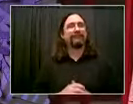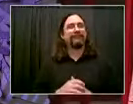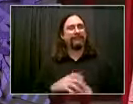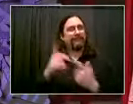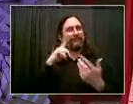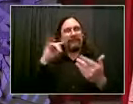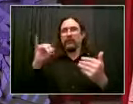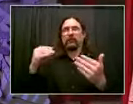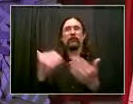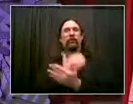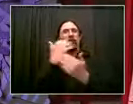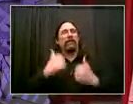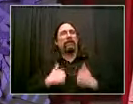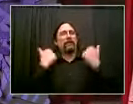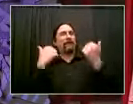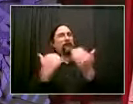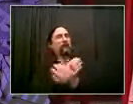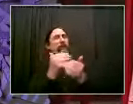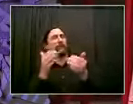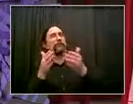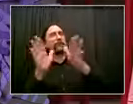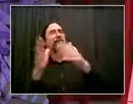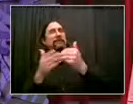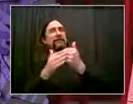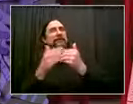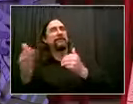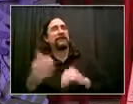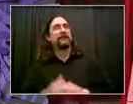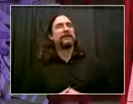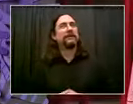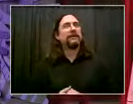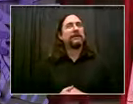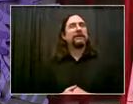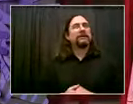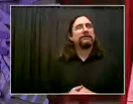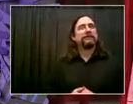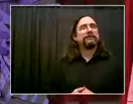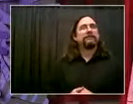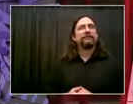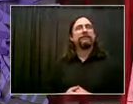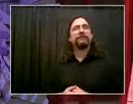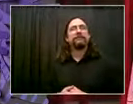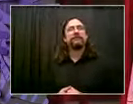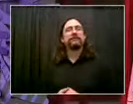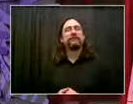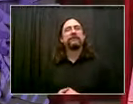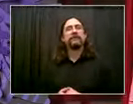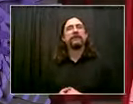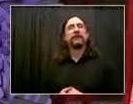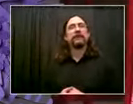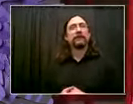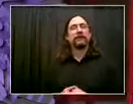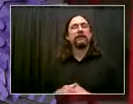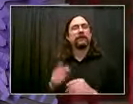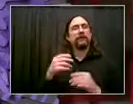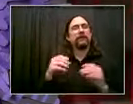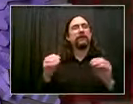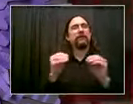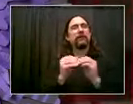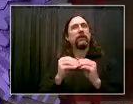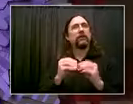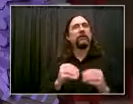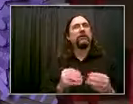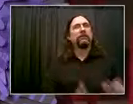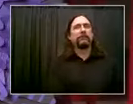will include increased funding, no hiring restrictions for school pedagogues, and expanding our teacher pipeline to bring